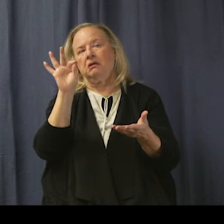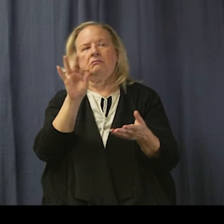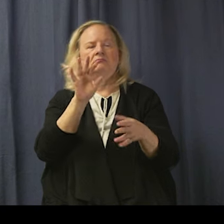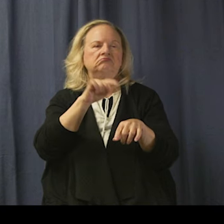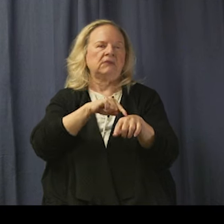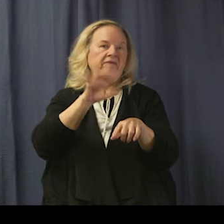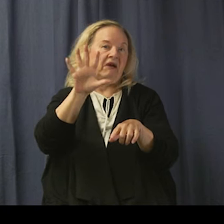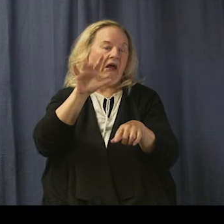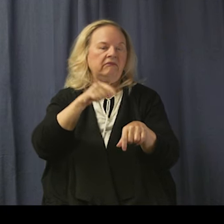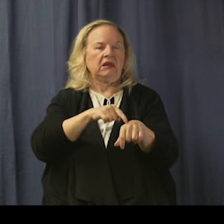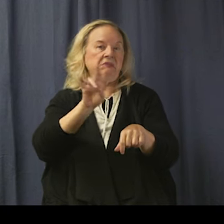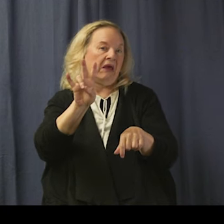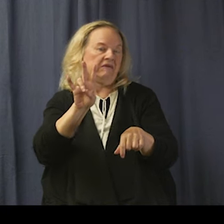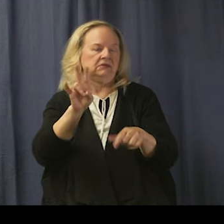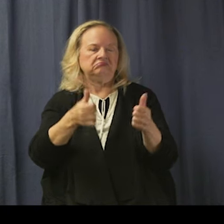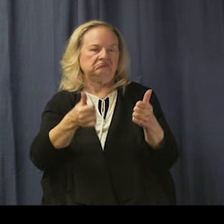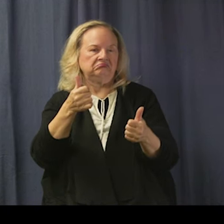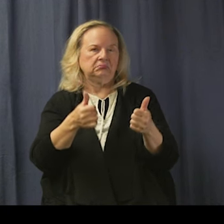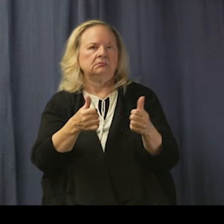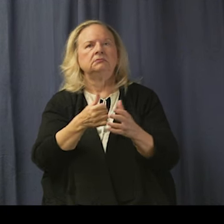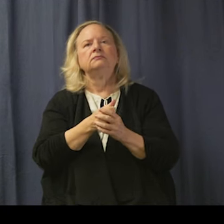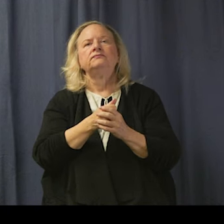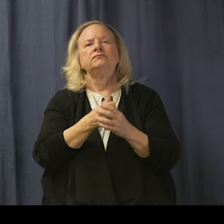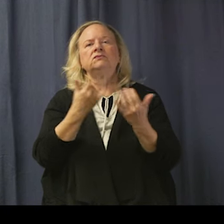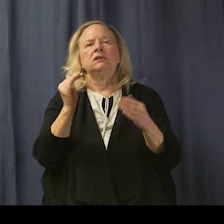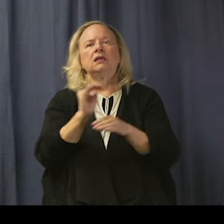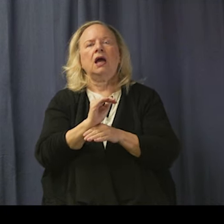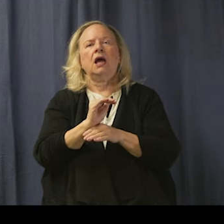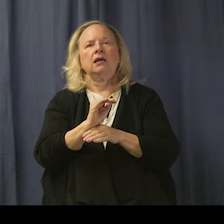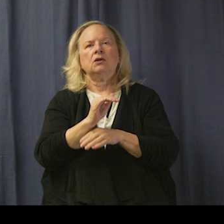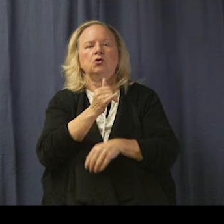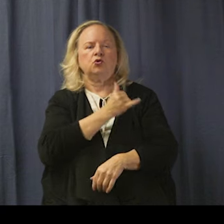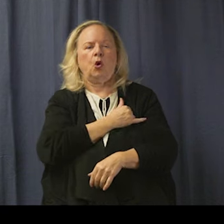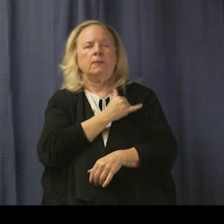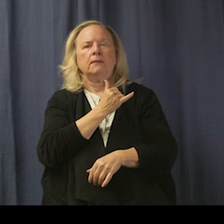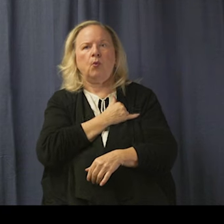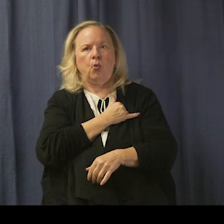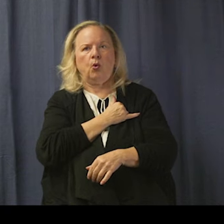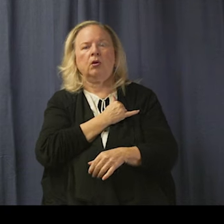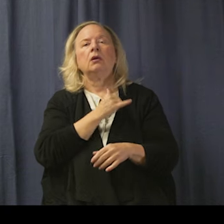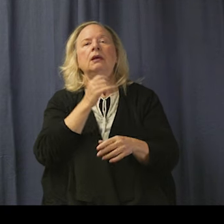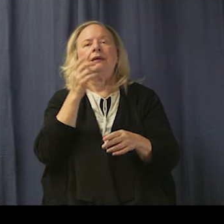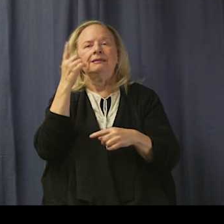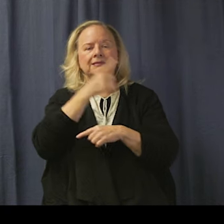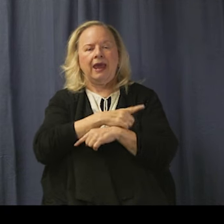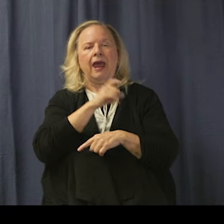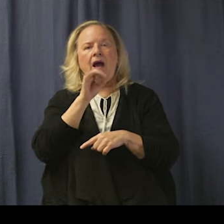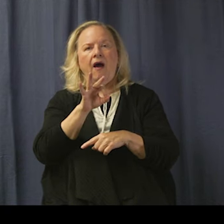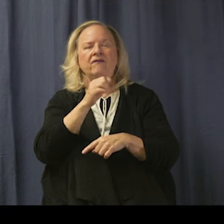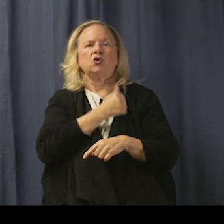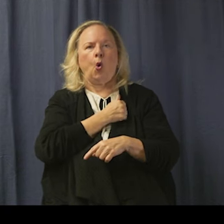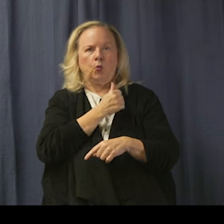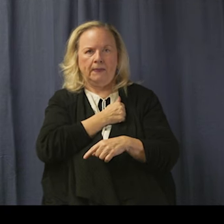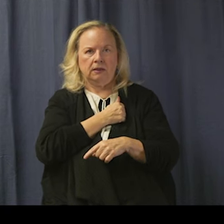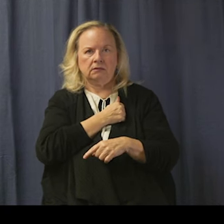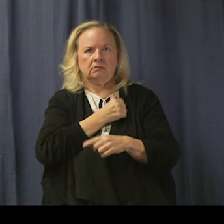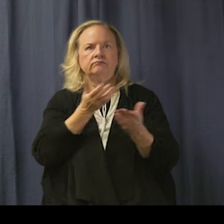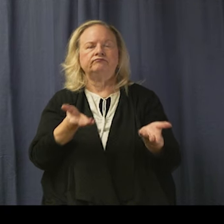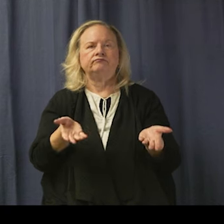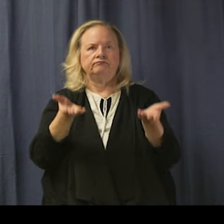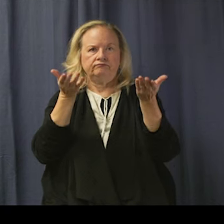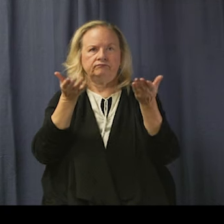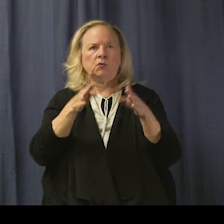7. And then, of course, tonight starts Yom Kippur, the Day of Atonement. So with that said, we're going to